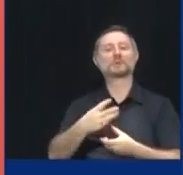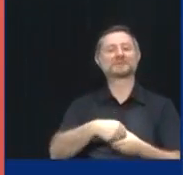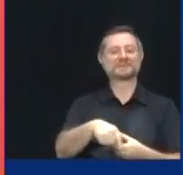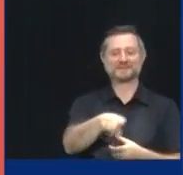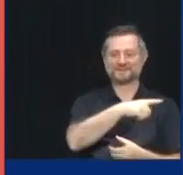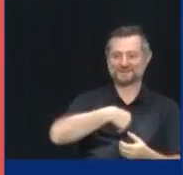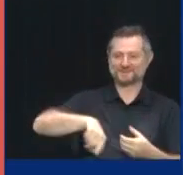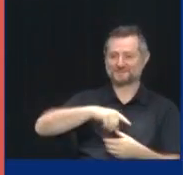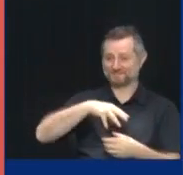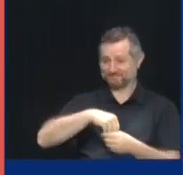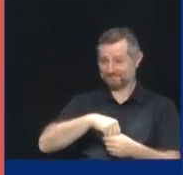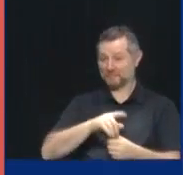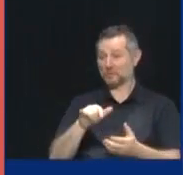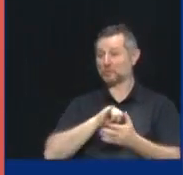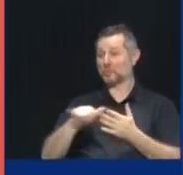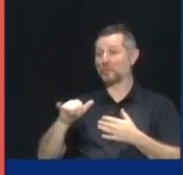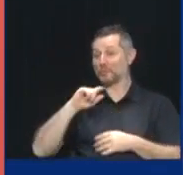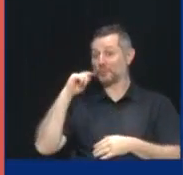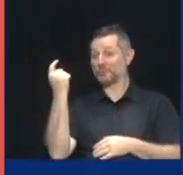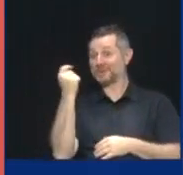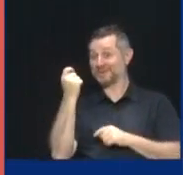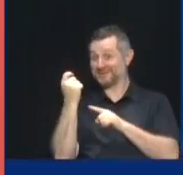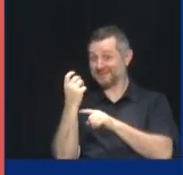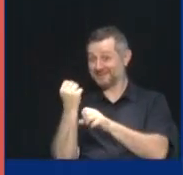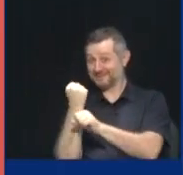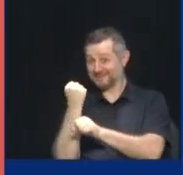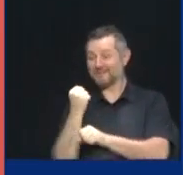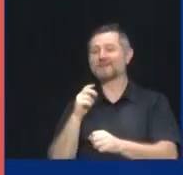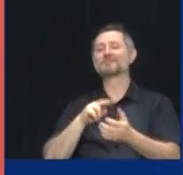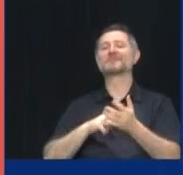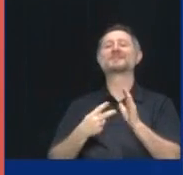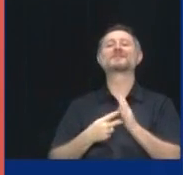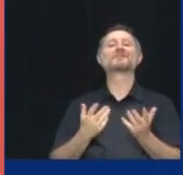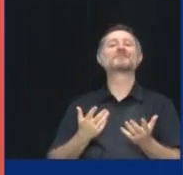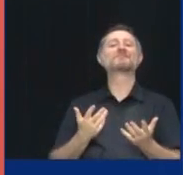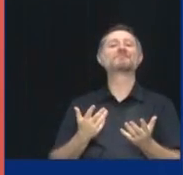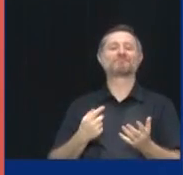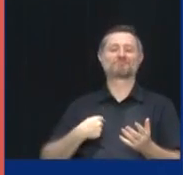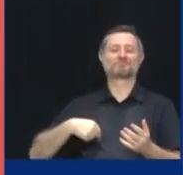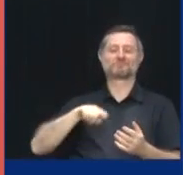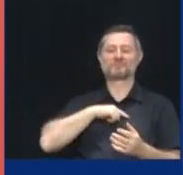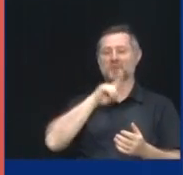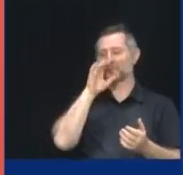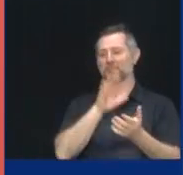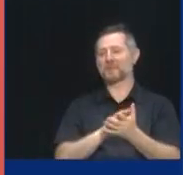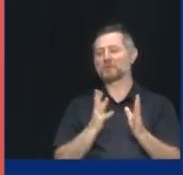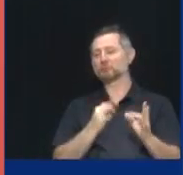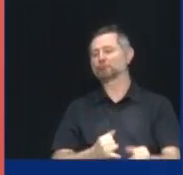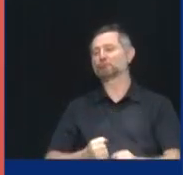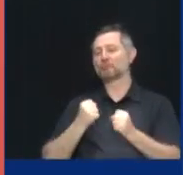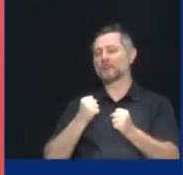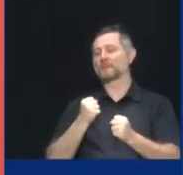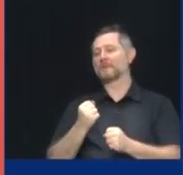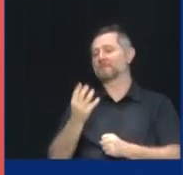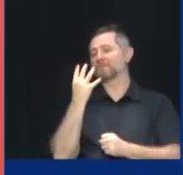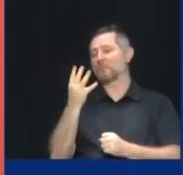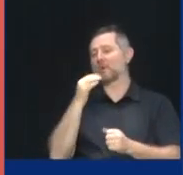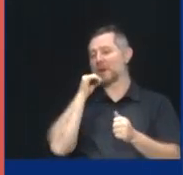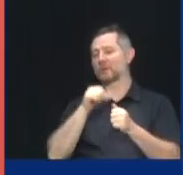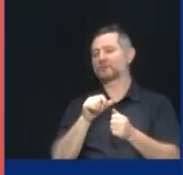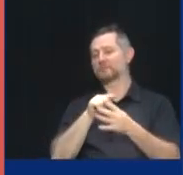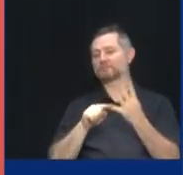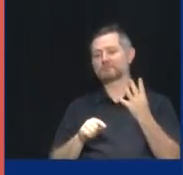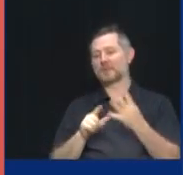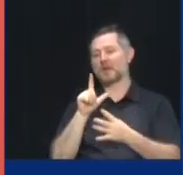wins, we say we believe the strongest four-letter word is still love, not hate.